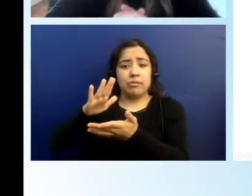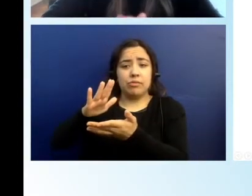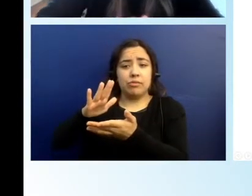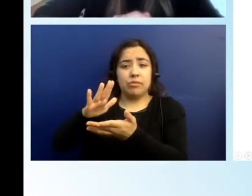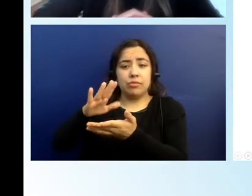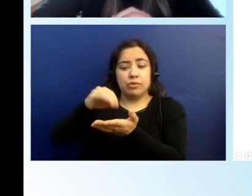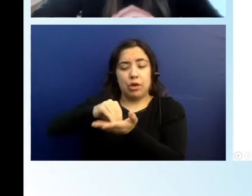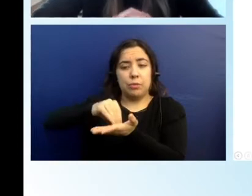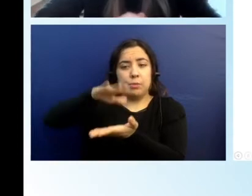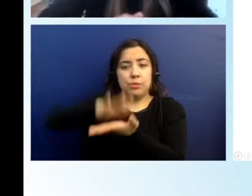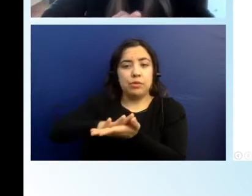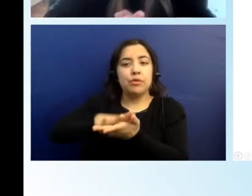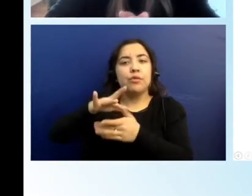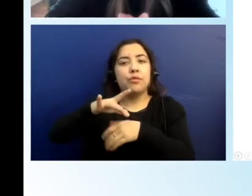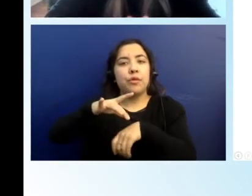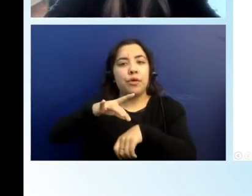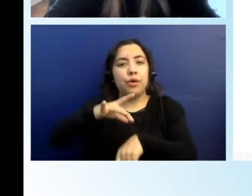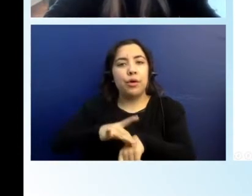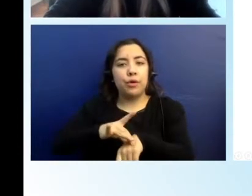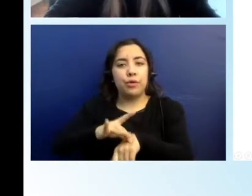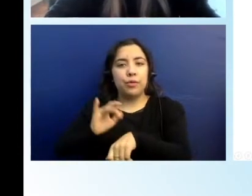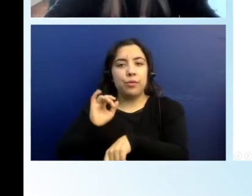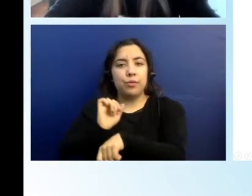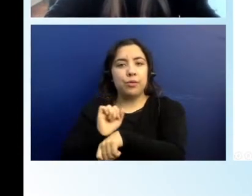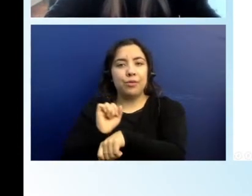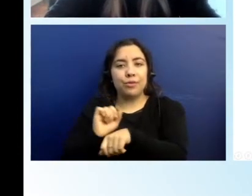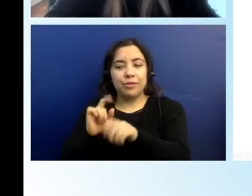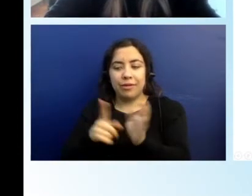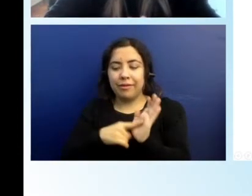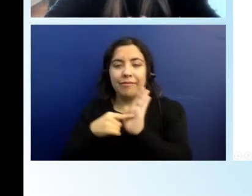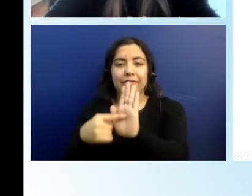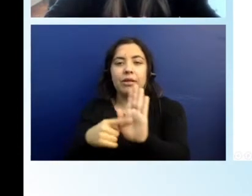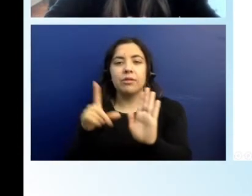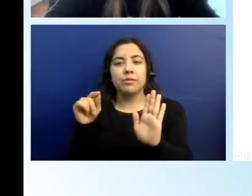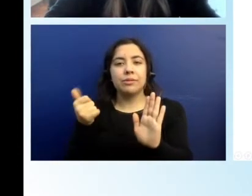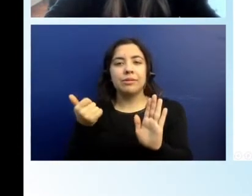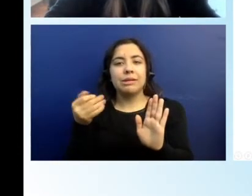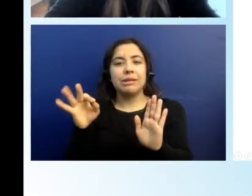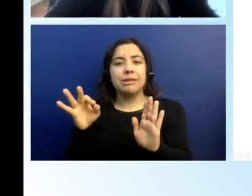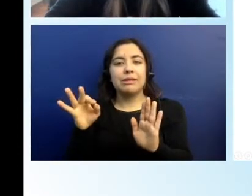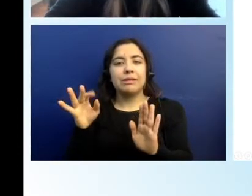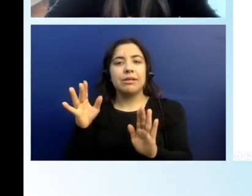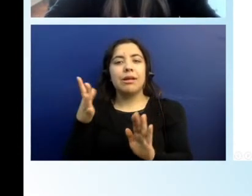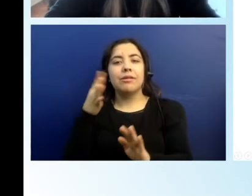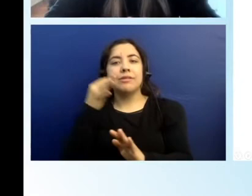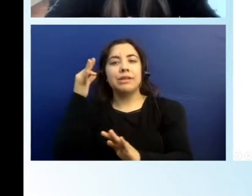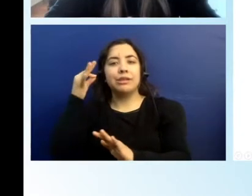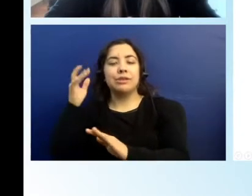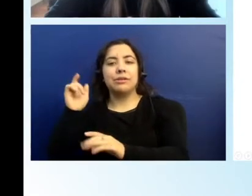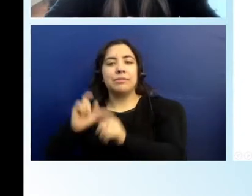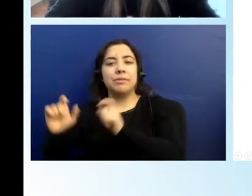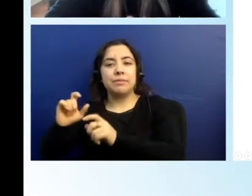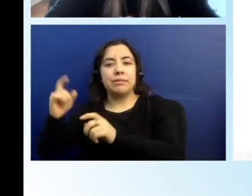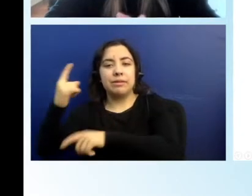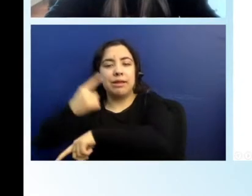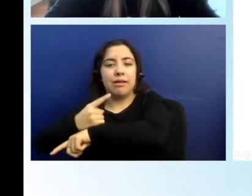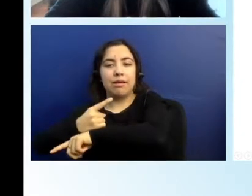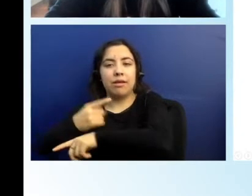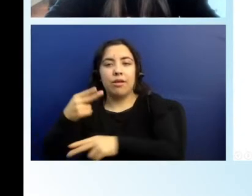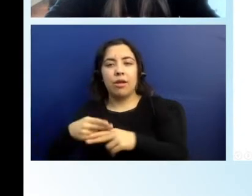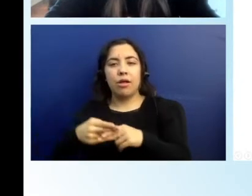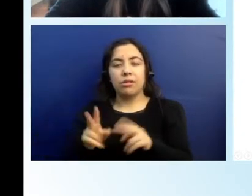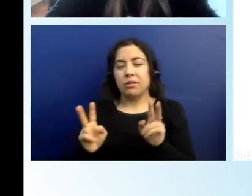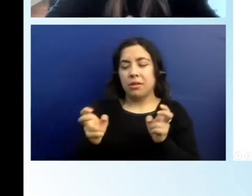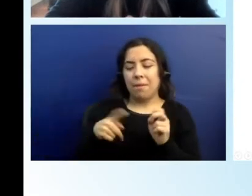in 2019 on Indigenous Peoples Day called Poctochinto, the Serpent Twin, the very first